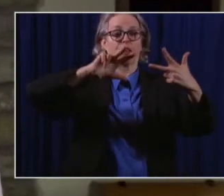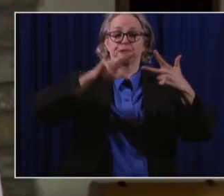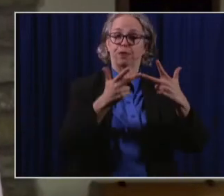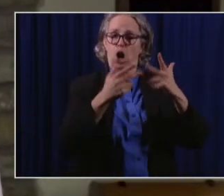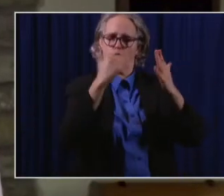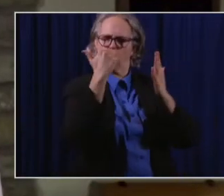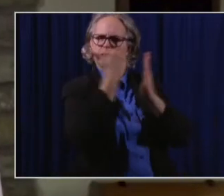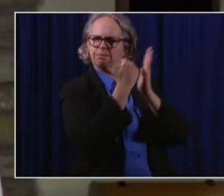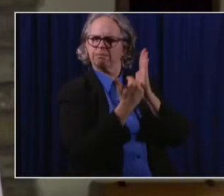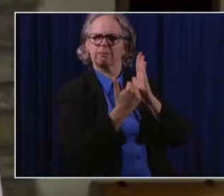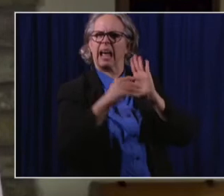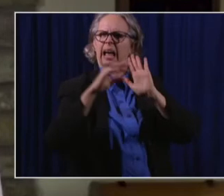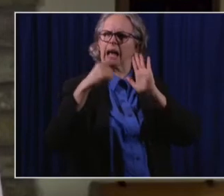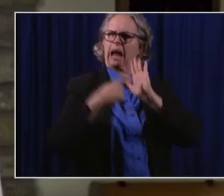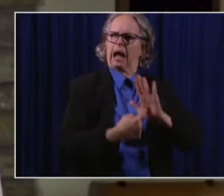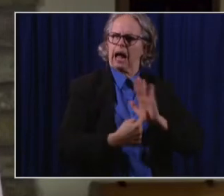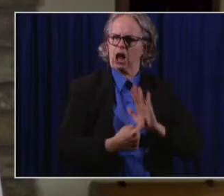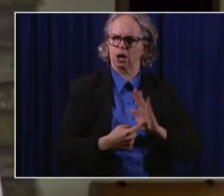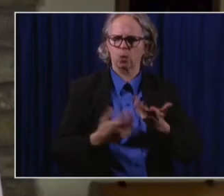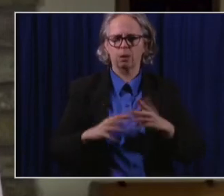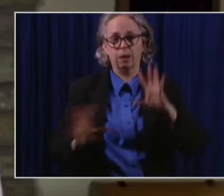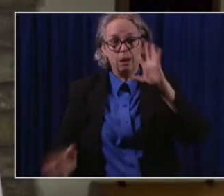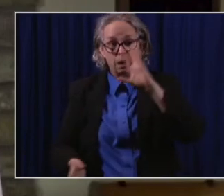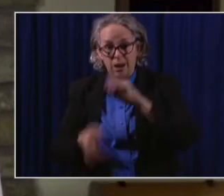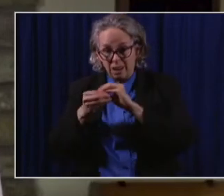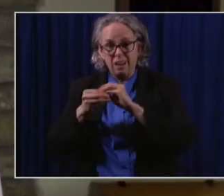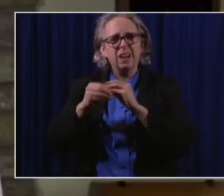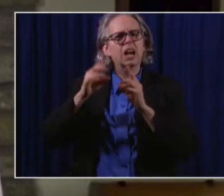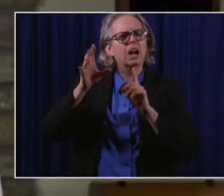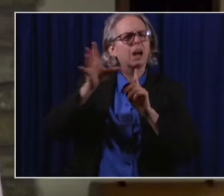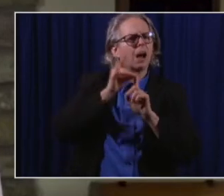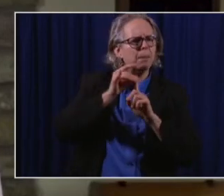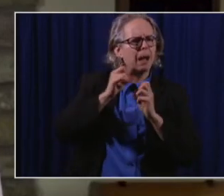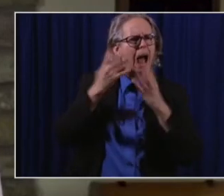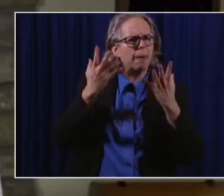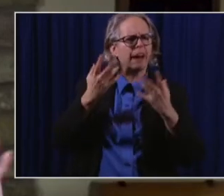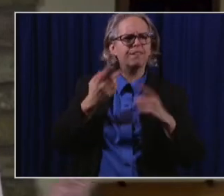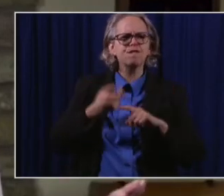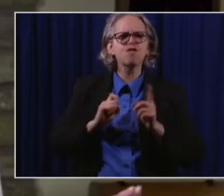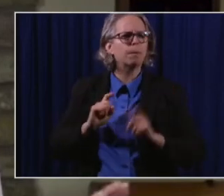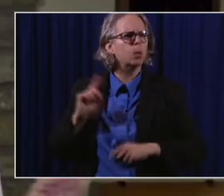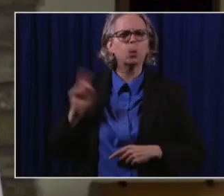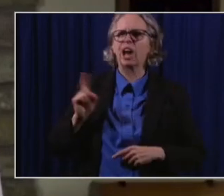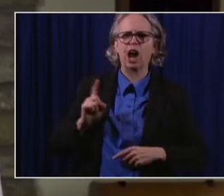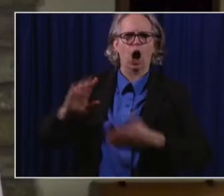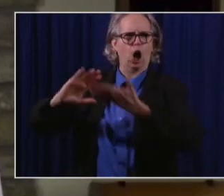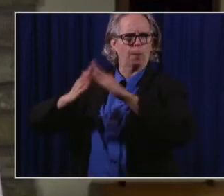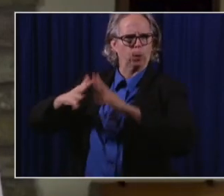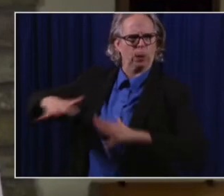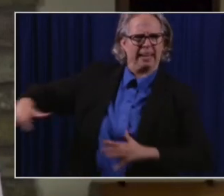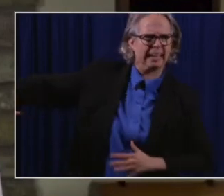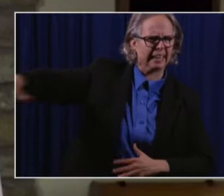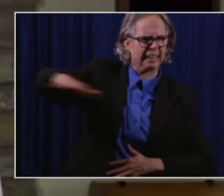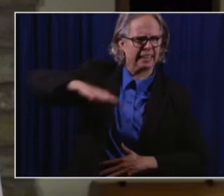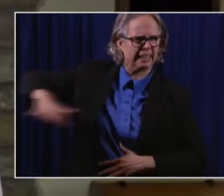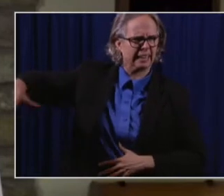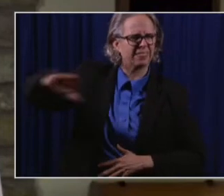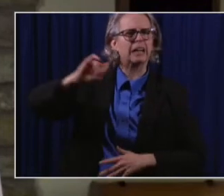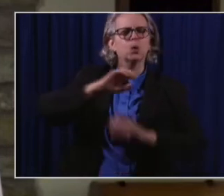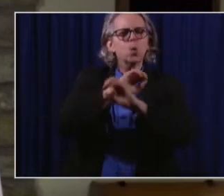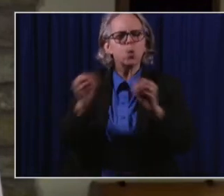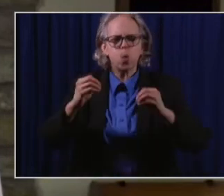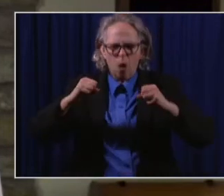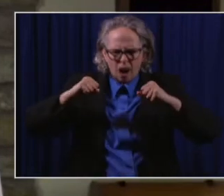setting. Again, what this is trying to simply determine is if more than half your cases are not in congregate setting, that tells us there is